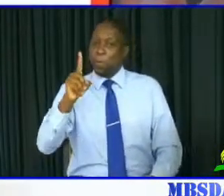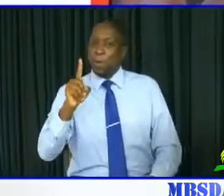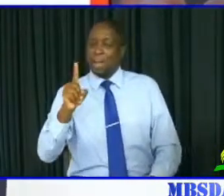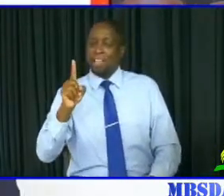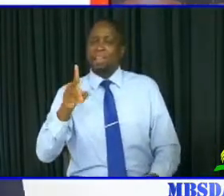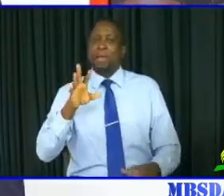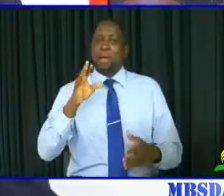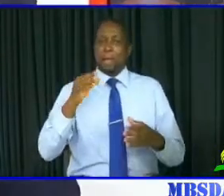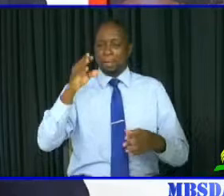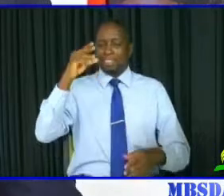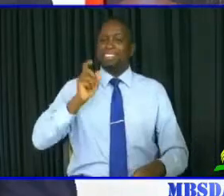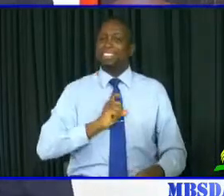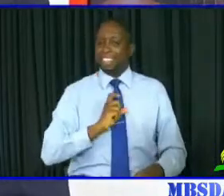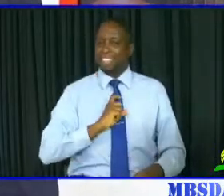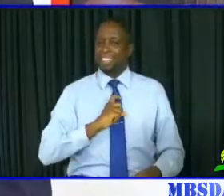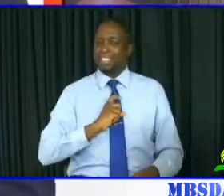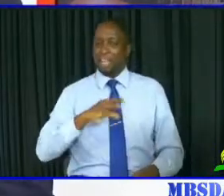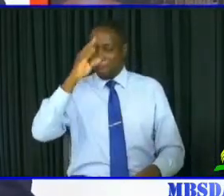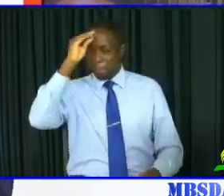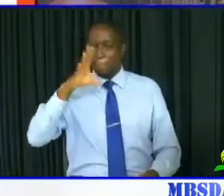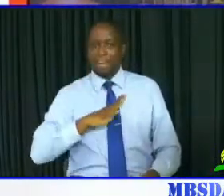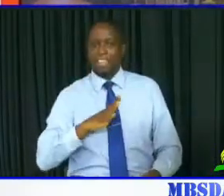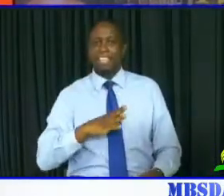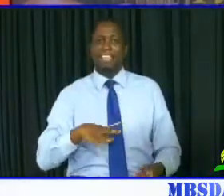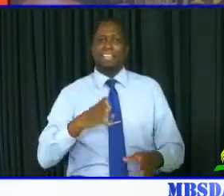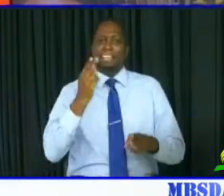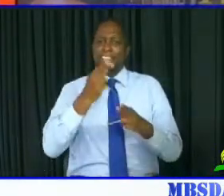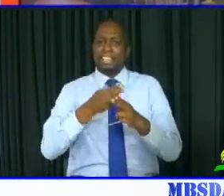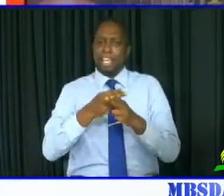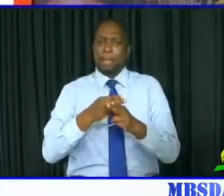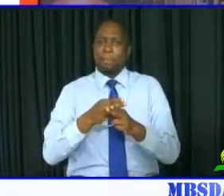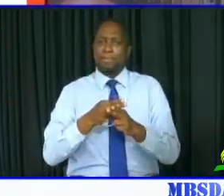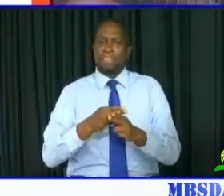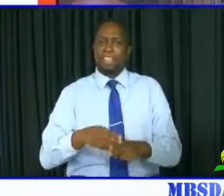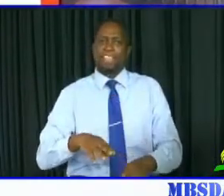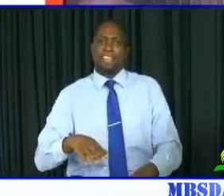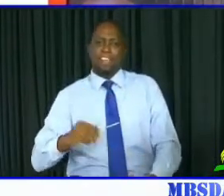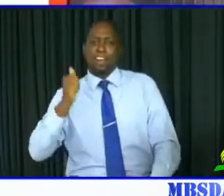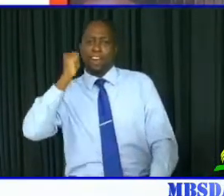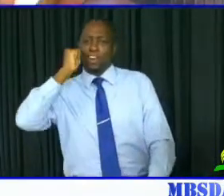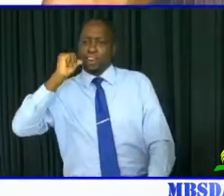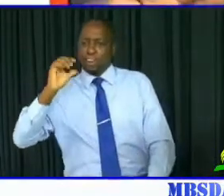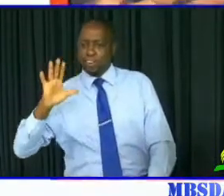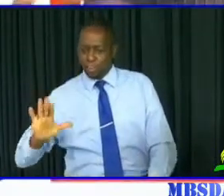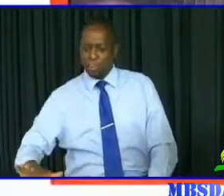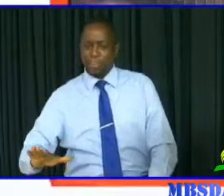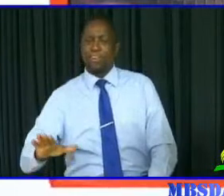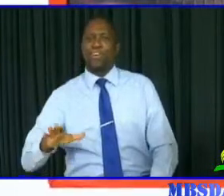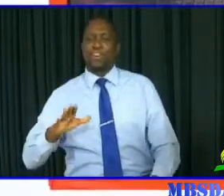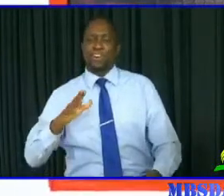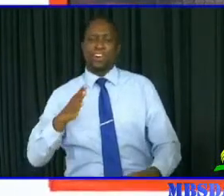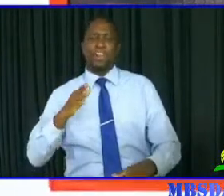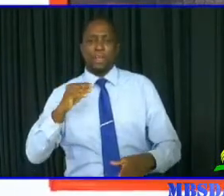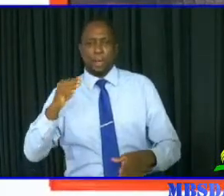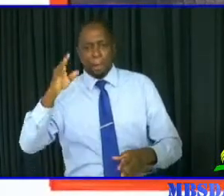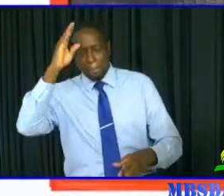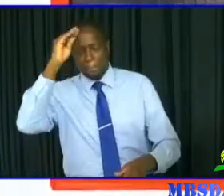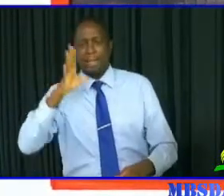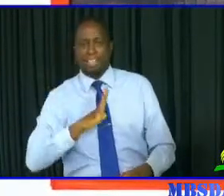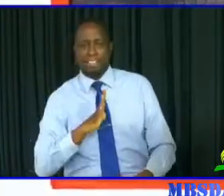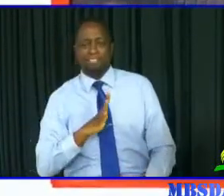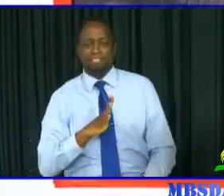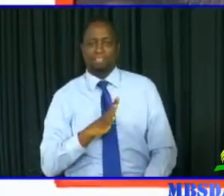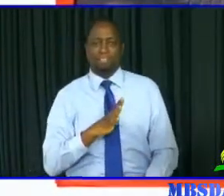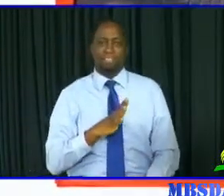to the Original Galman. It was late in the night. I introduced myself. I said, I am so and so. And he